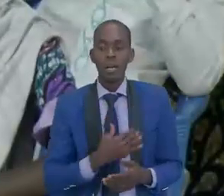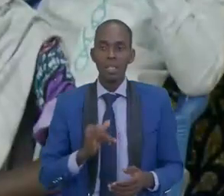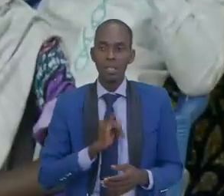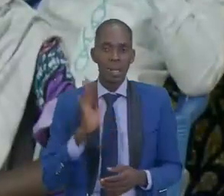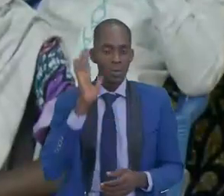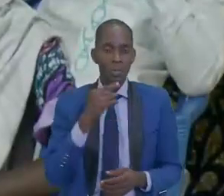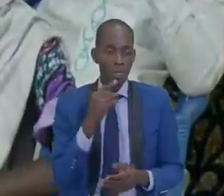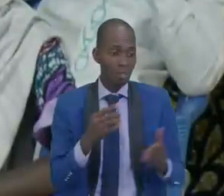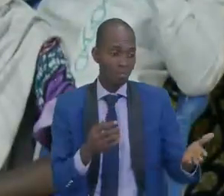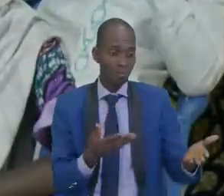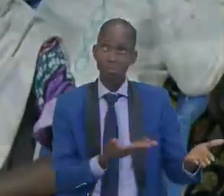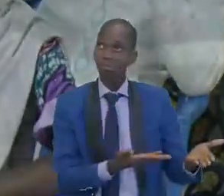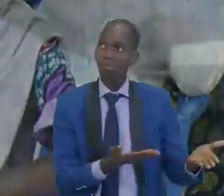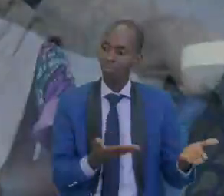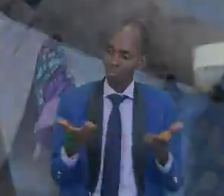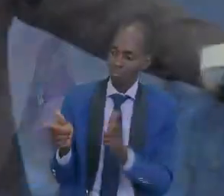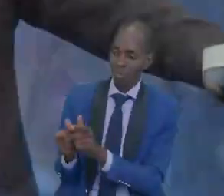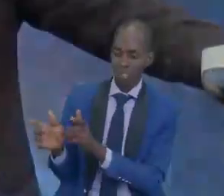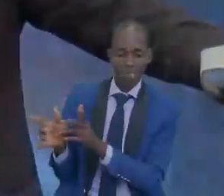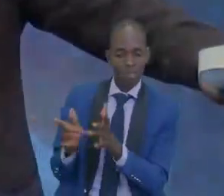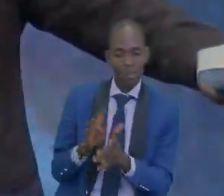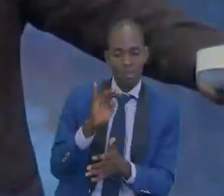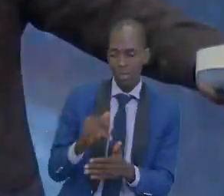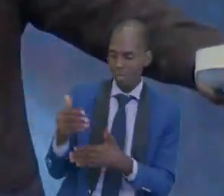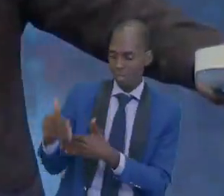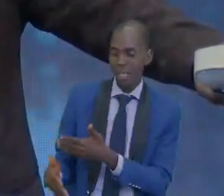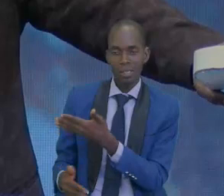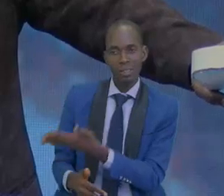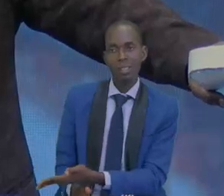are, here is Jesus by your side there.